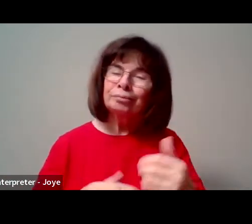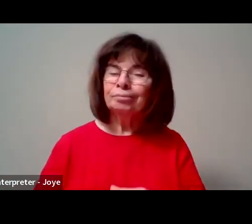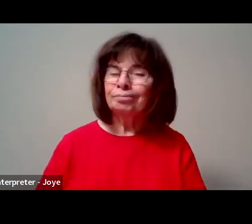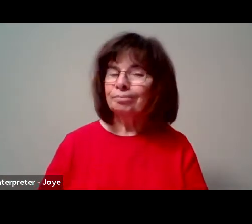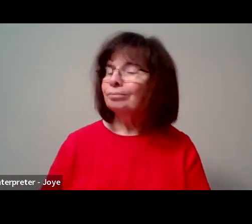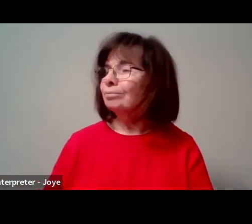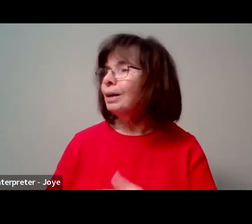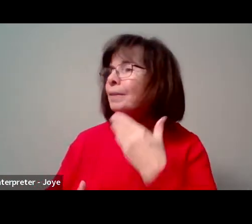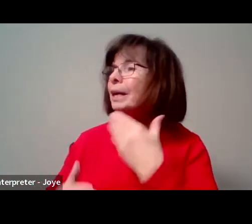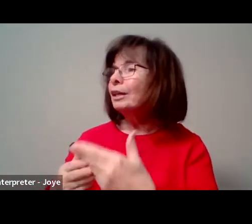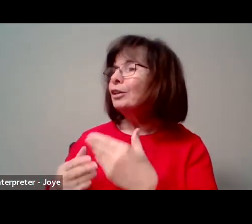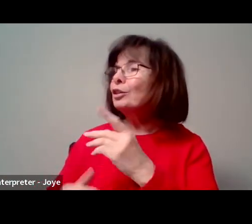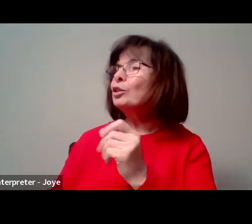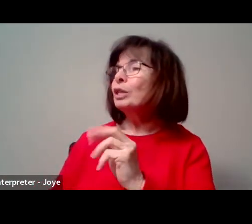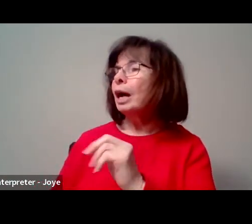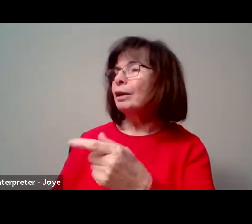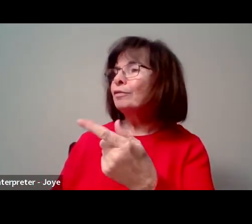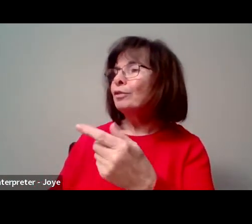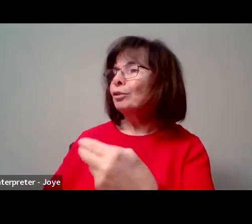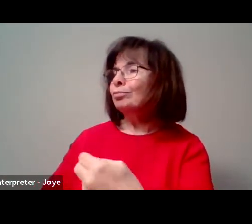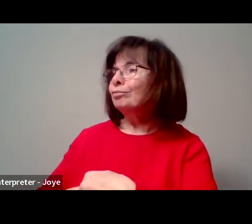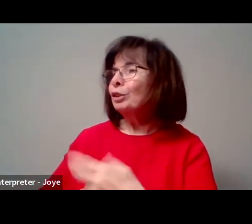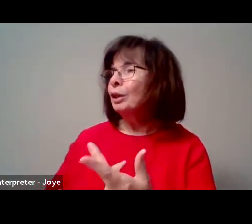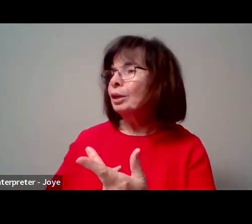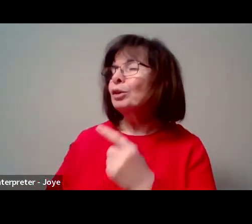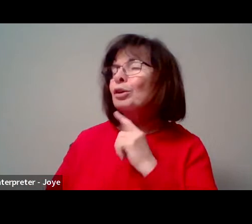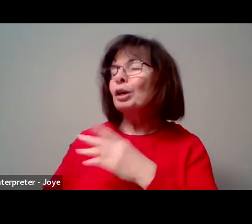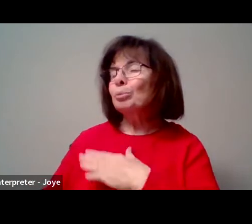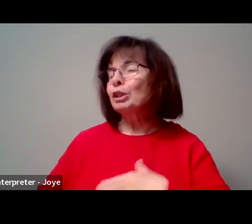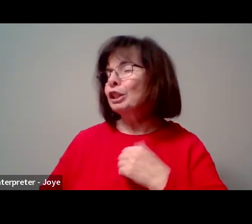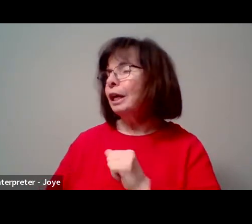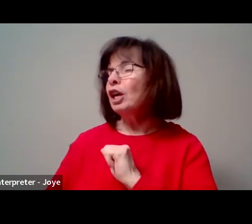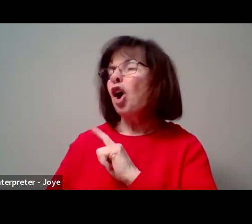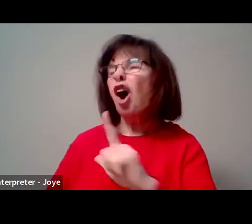you, Donna, for being here. Appreciate you and all of you.